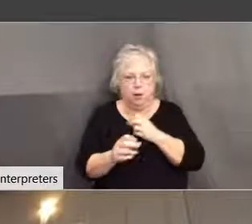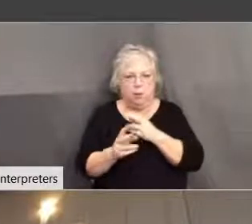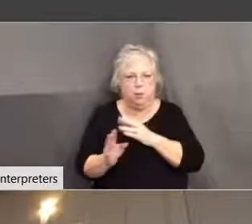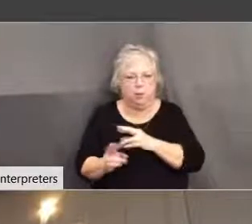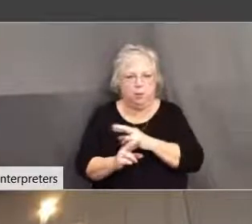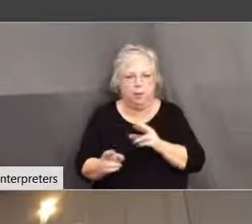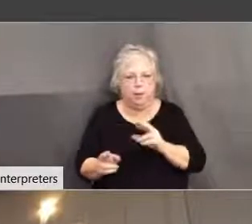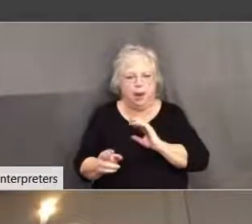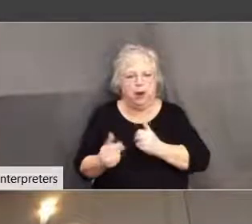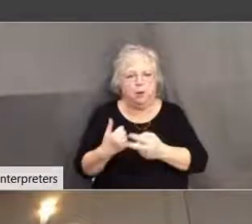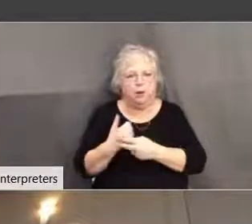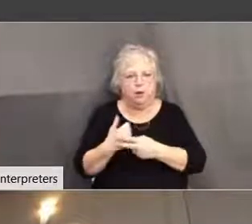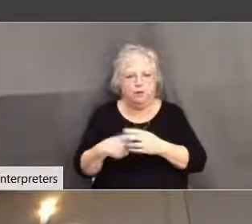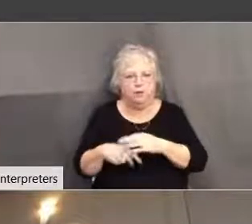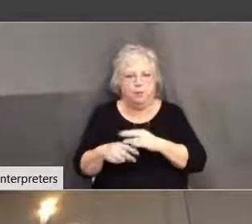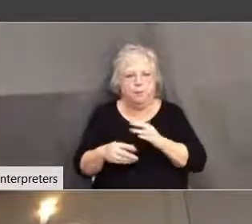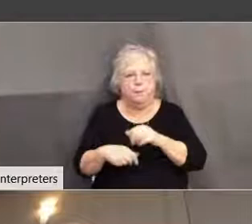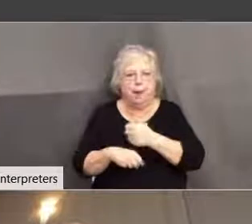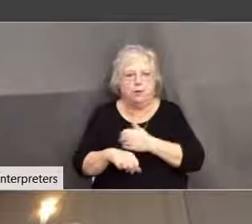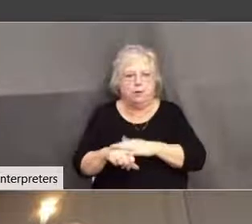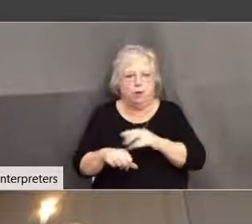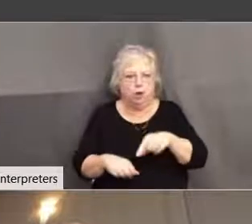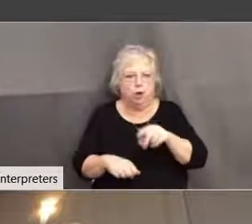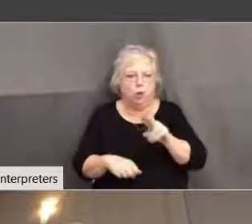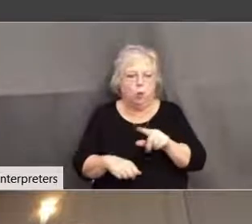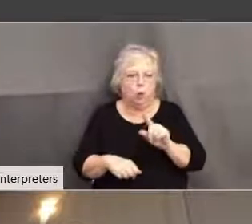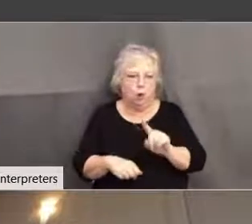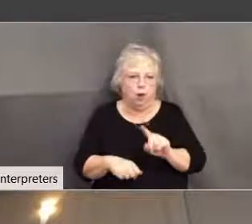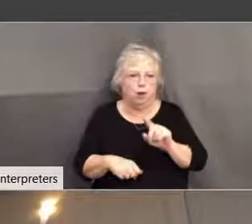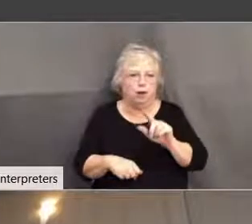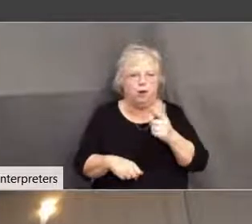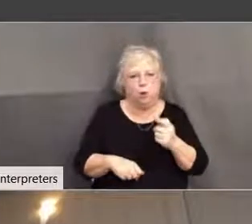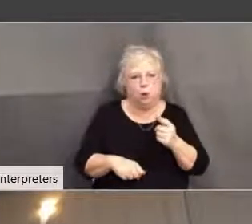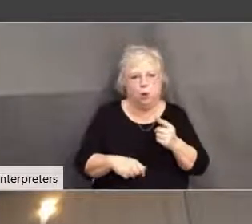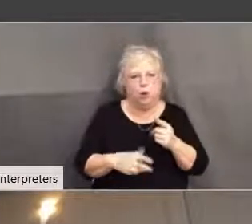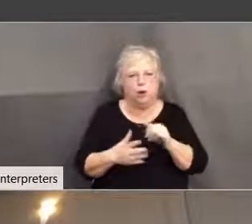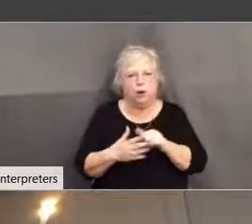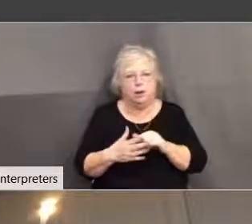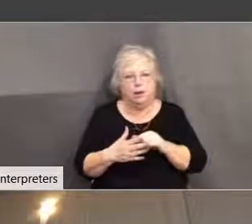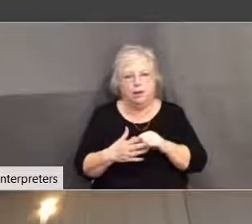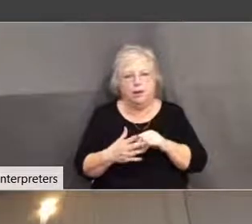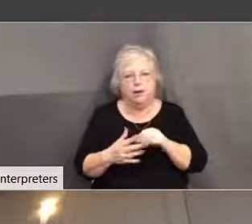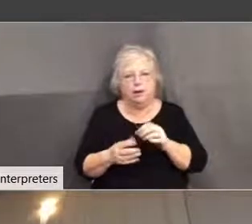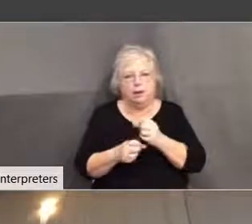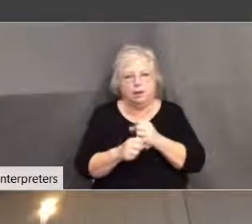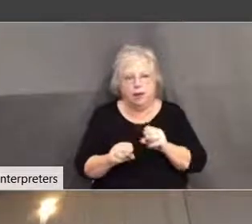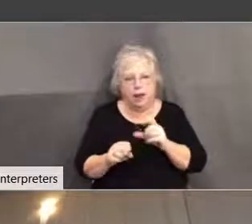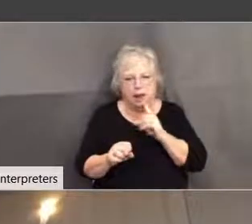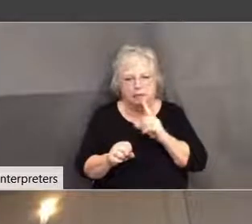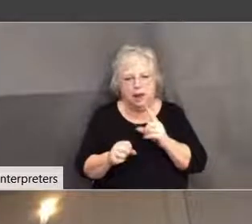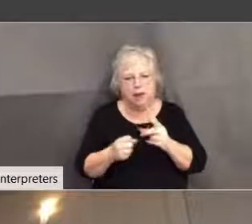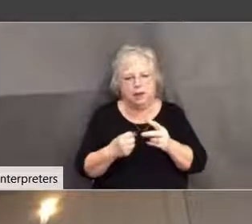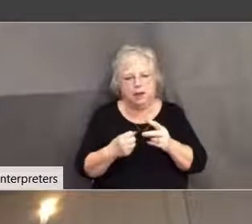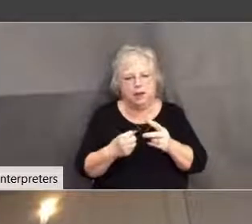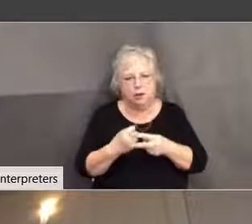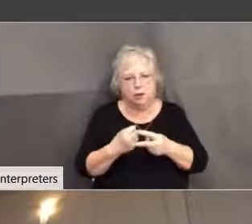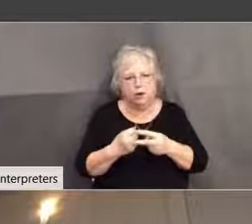next year. So that's utilization savings, and go ahead and curb those dollars to put towards the future reserve. We